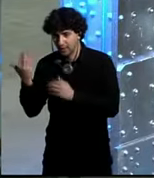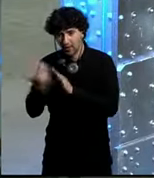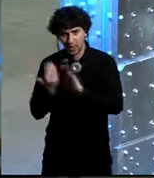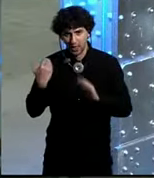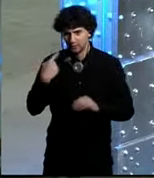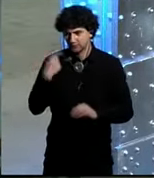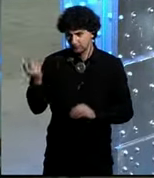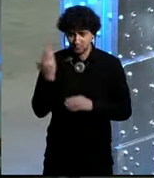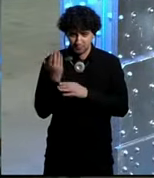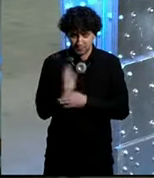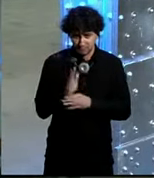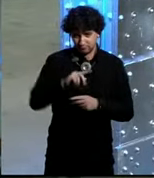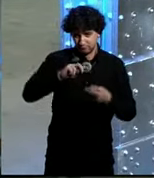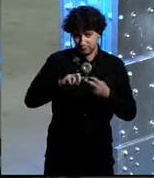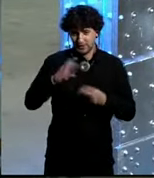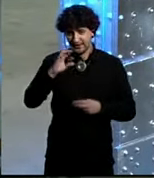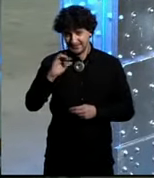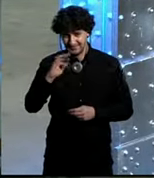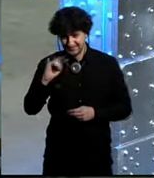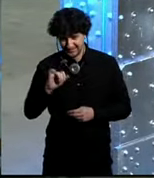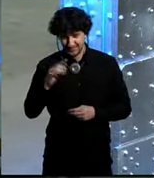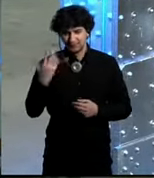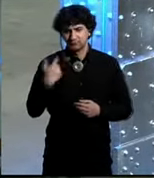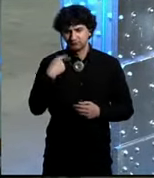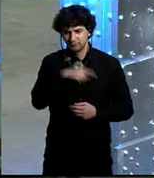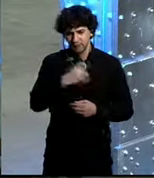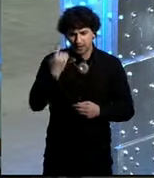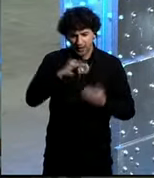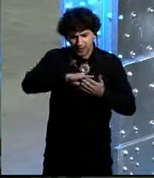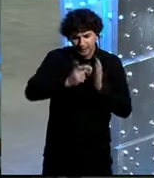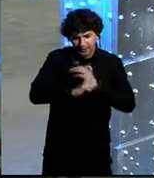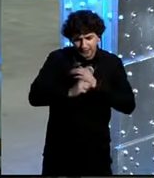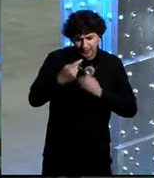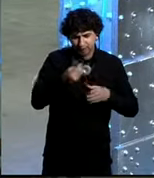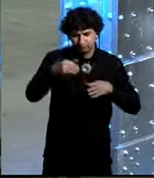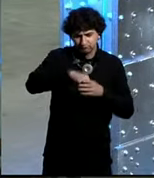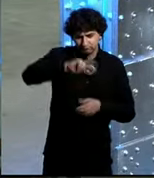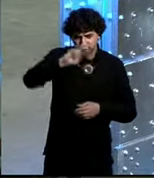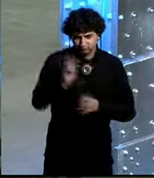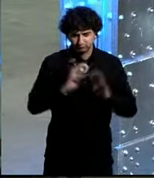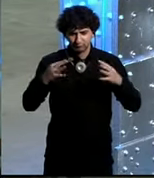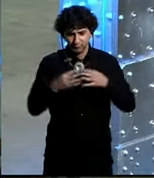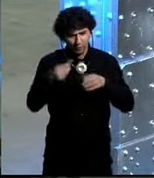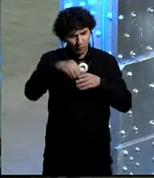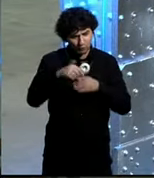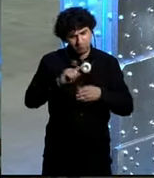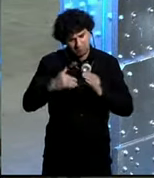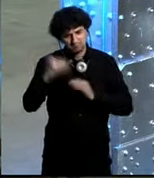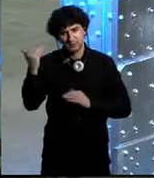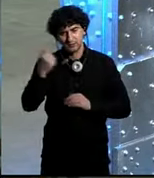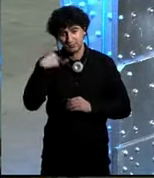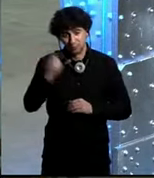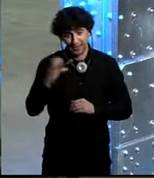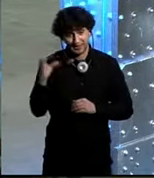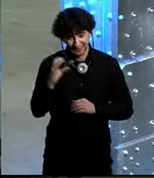my attention, both in his presentation and Chris's presentation. He talked about transmedia strategies rather than about